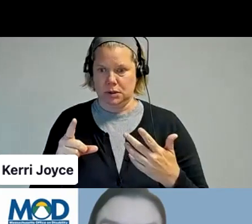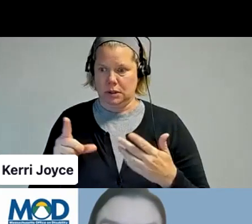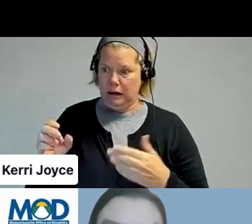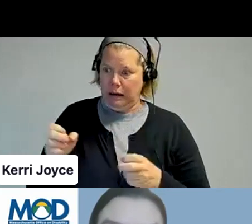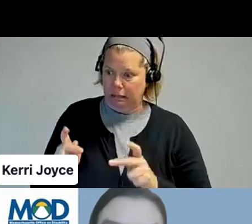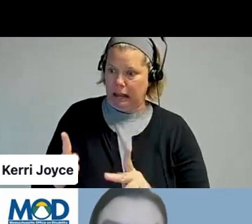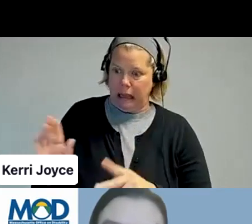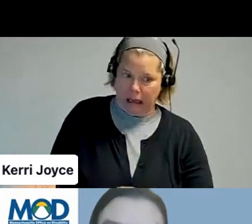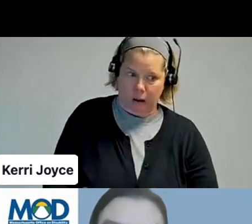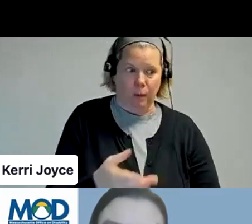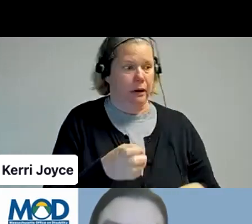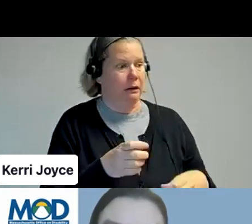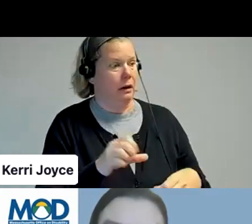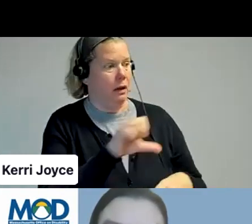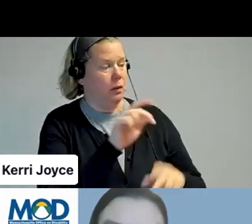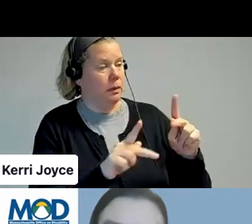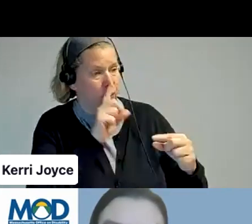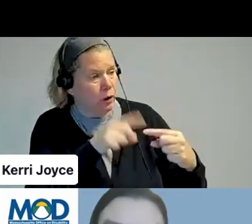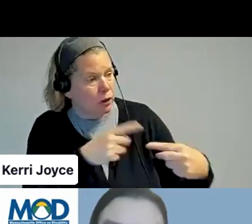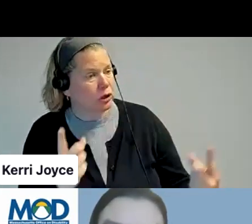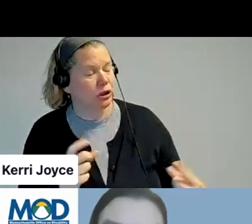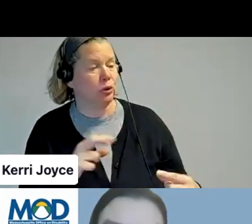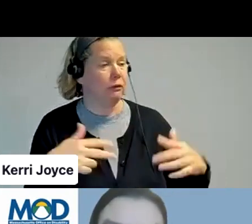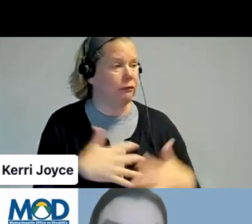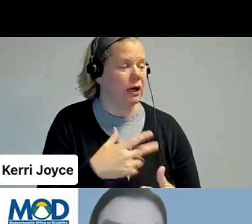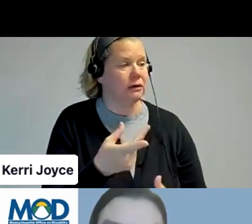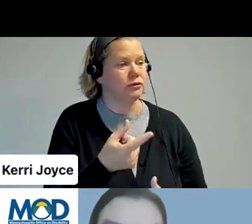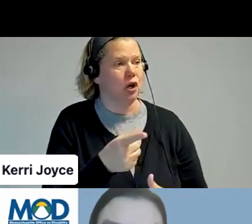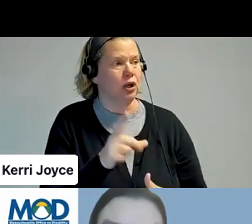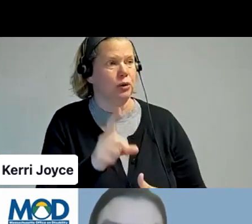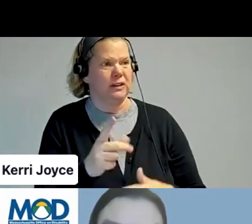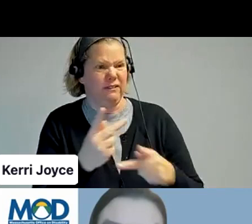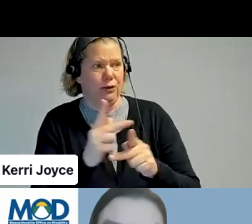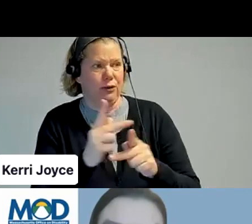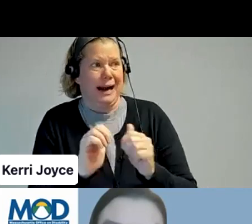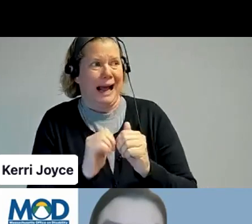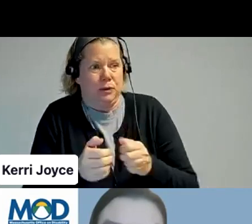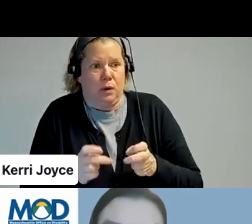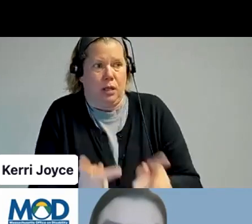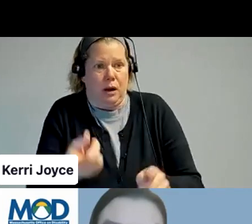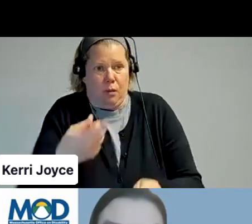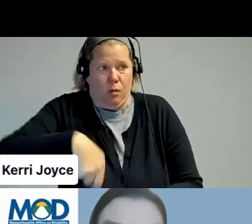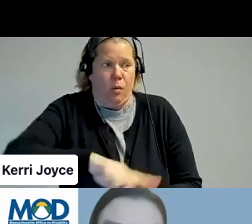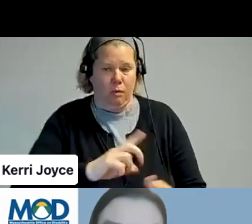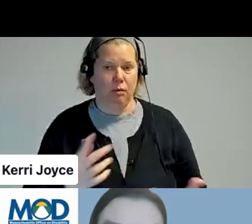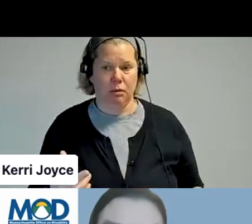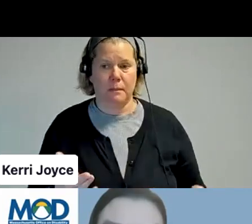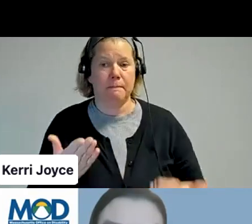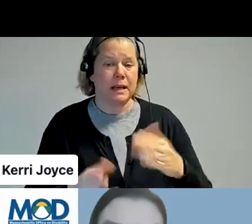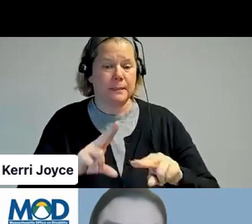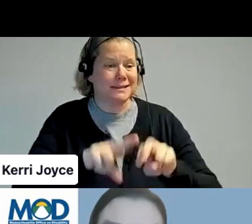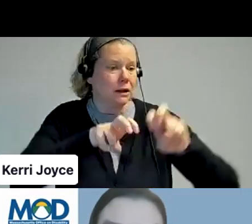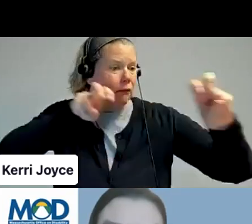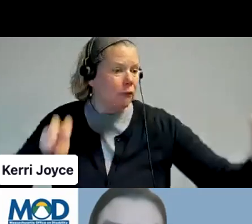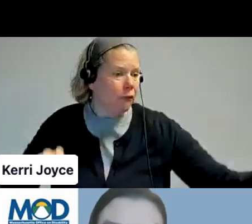allow both people to have access and participate in your services. For example, seating two people